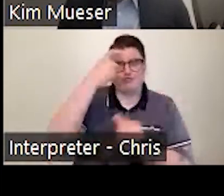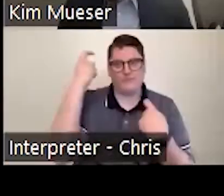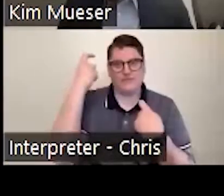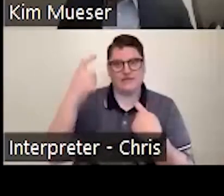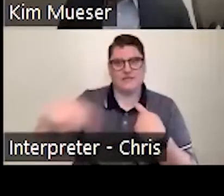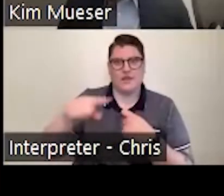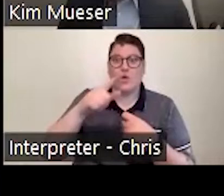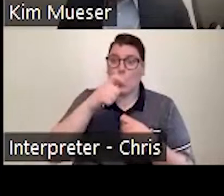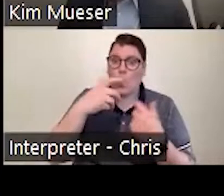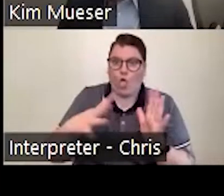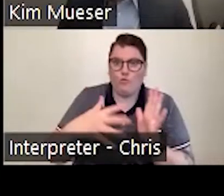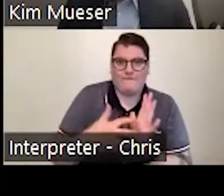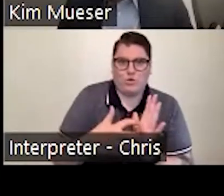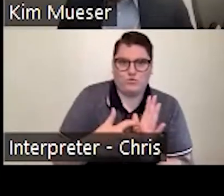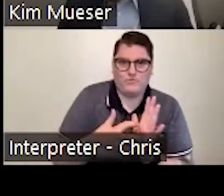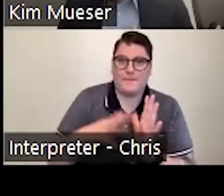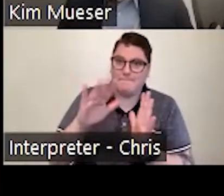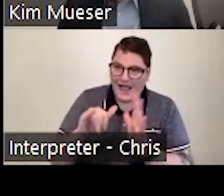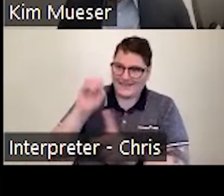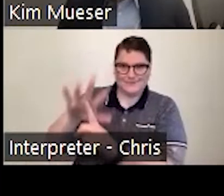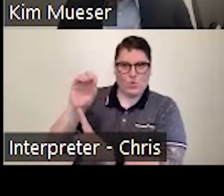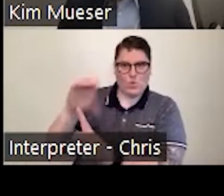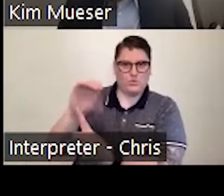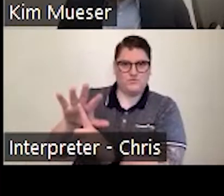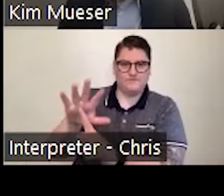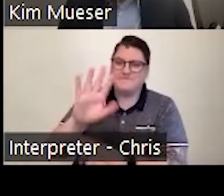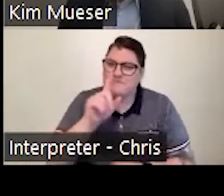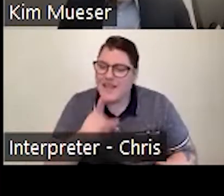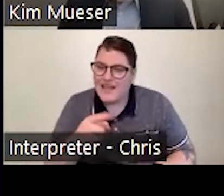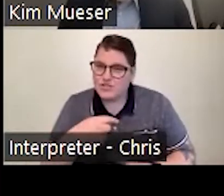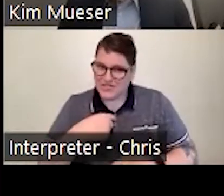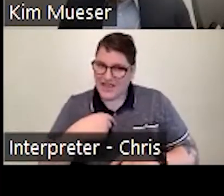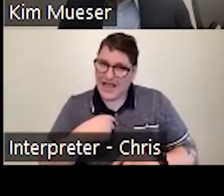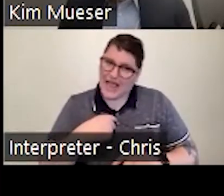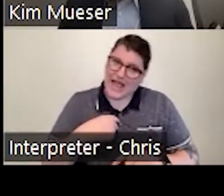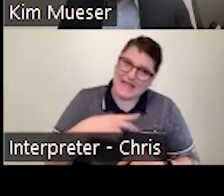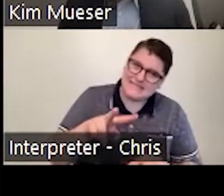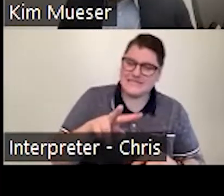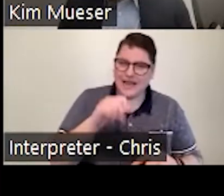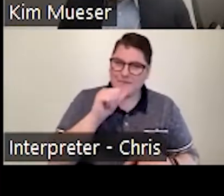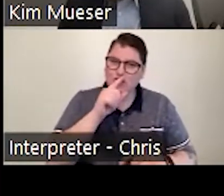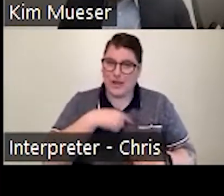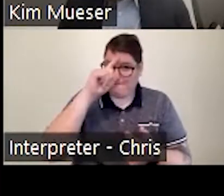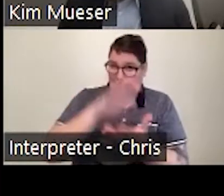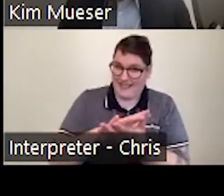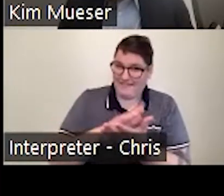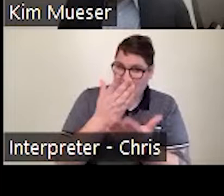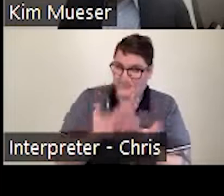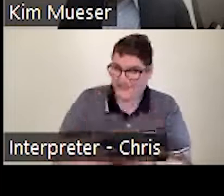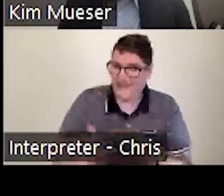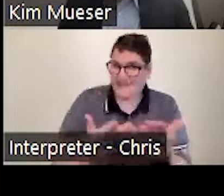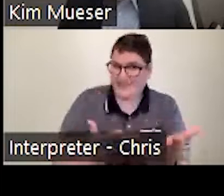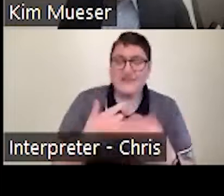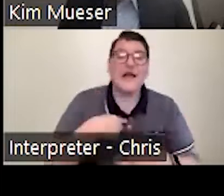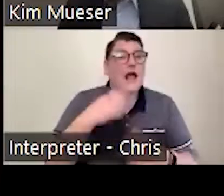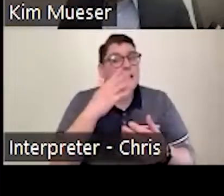by having them participate in exposure. I should say I don't actually believe in the validity of this. There's good evidence that exposure